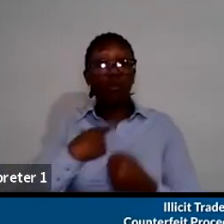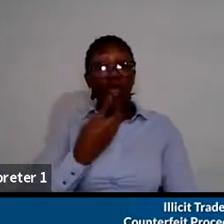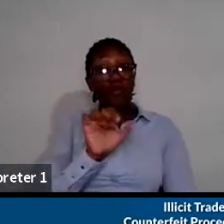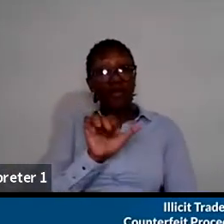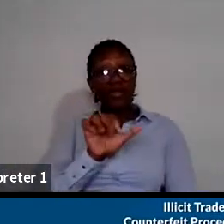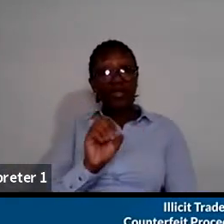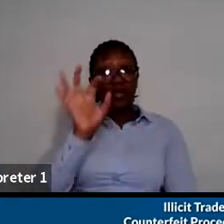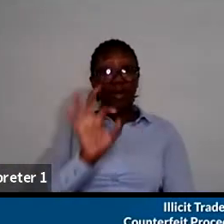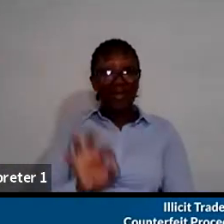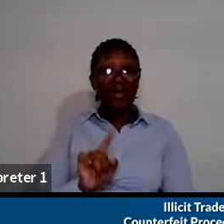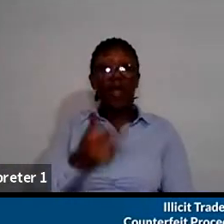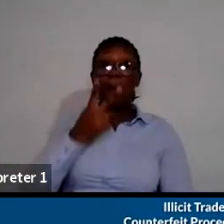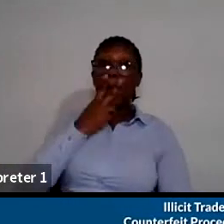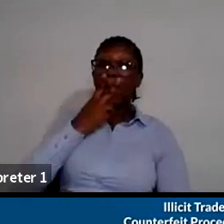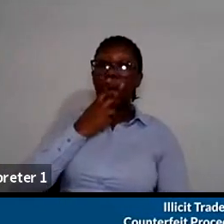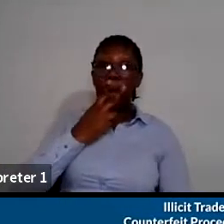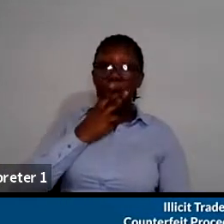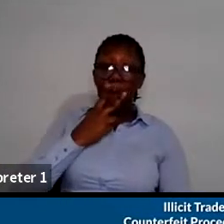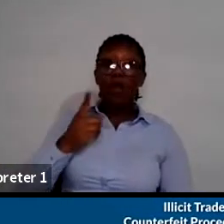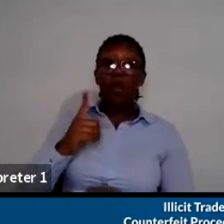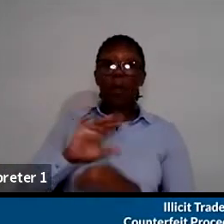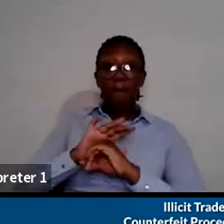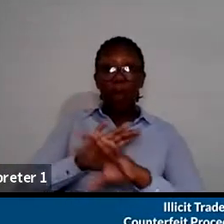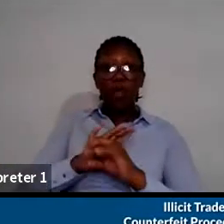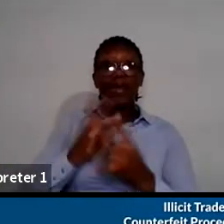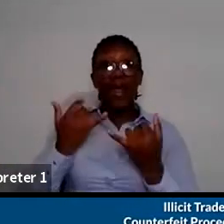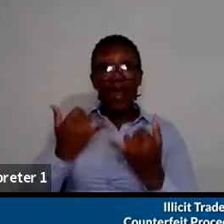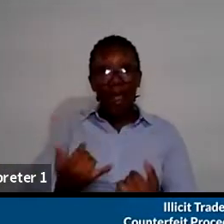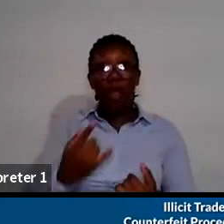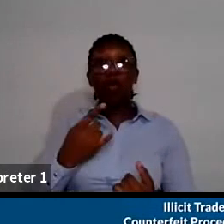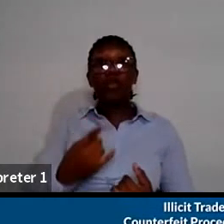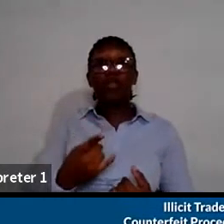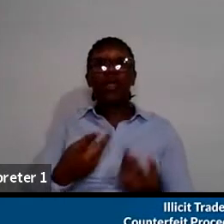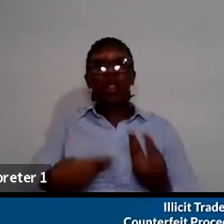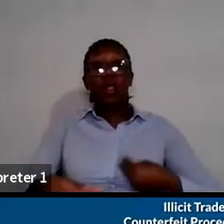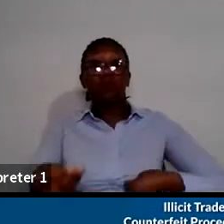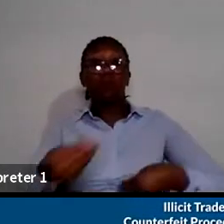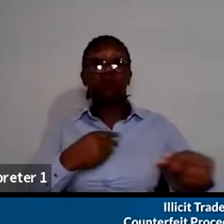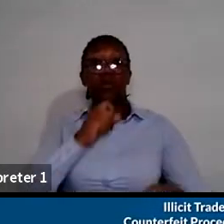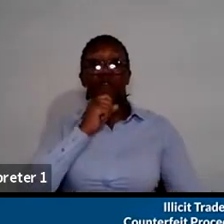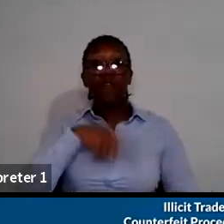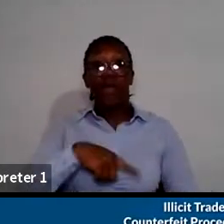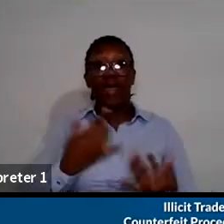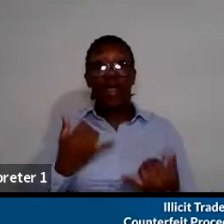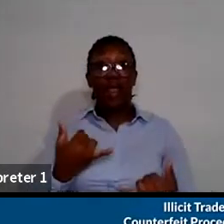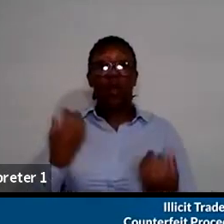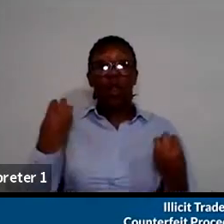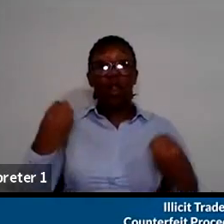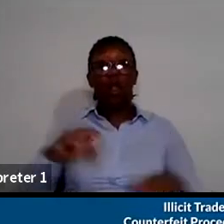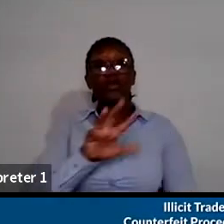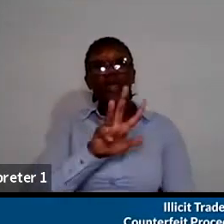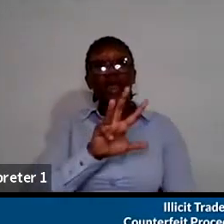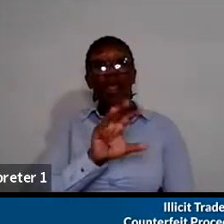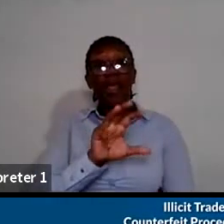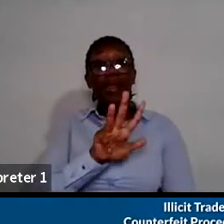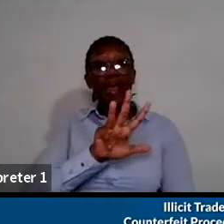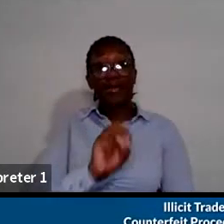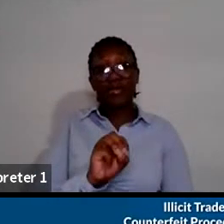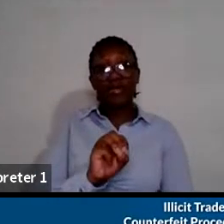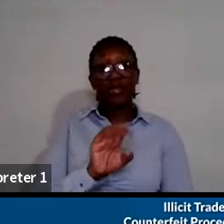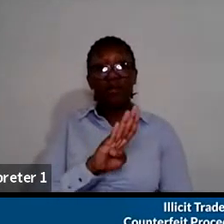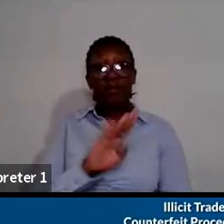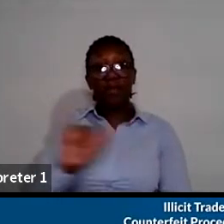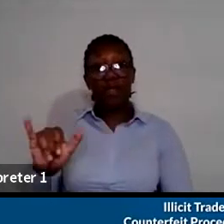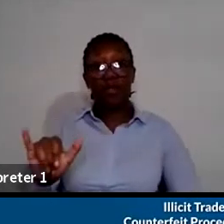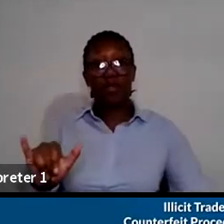tobacco market is now illicit, costing SARS about 19 billion rand this year in lost revenue, and the legal